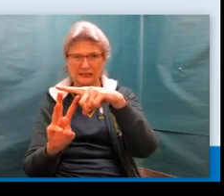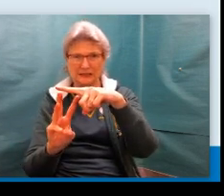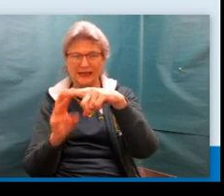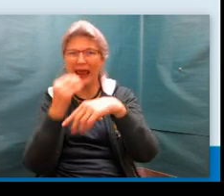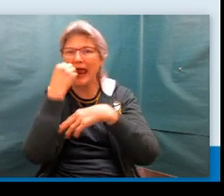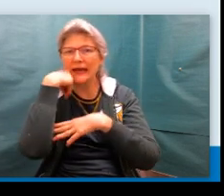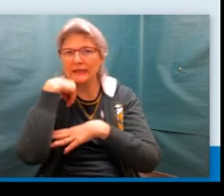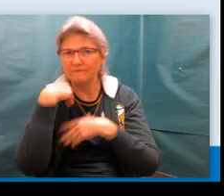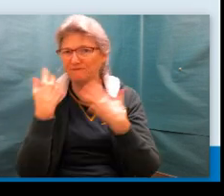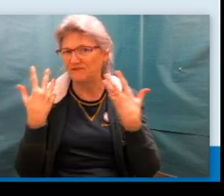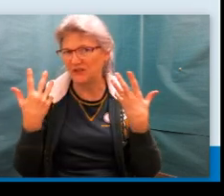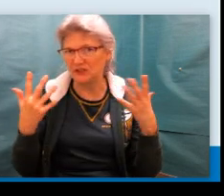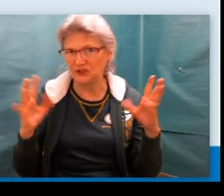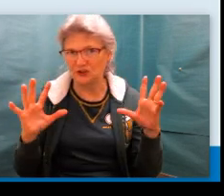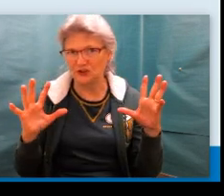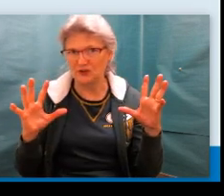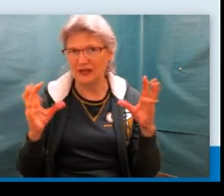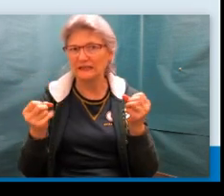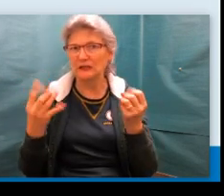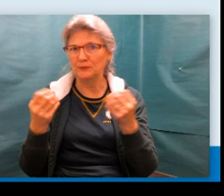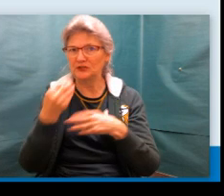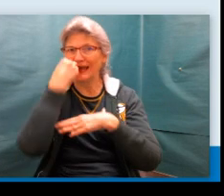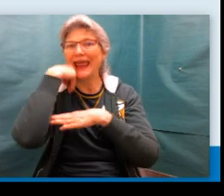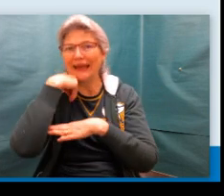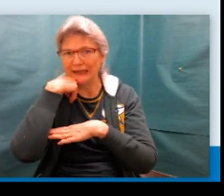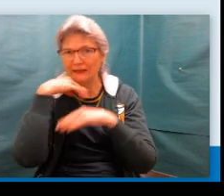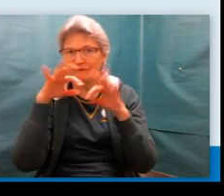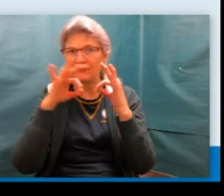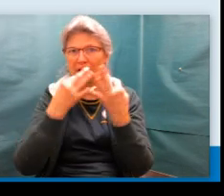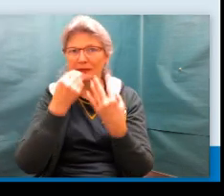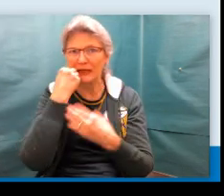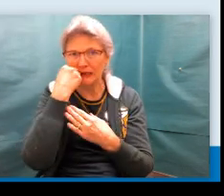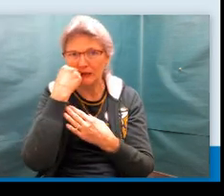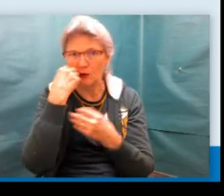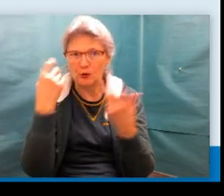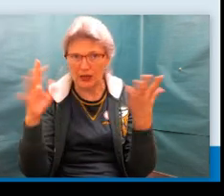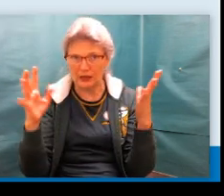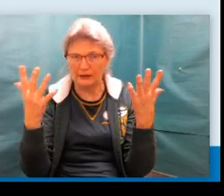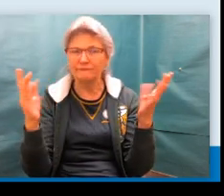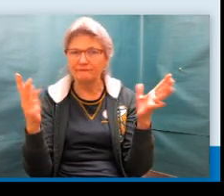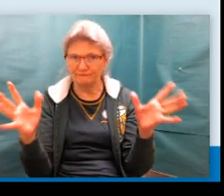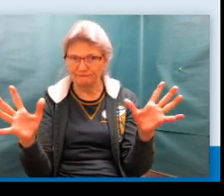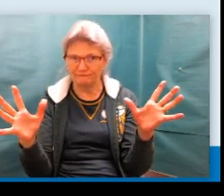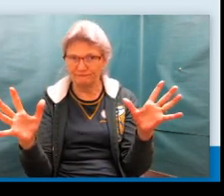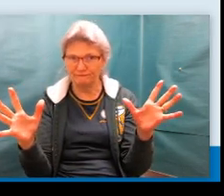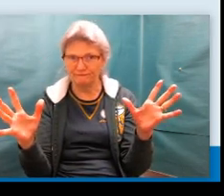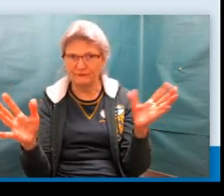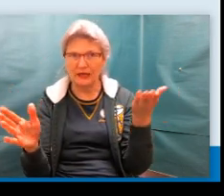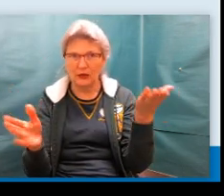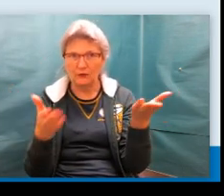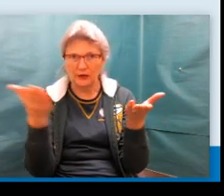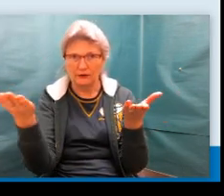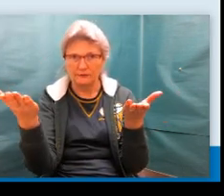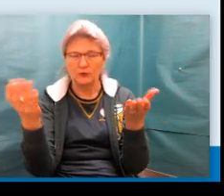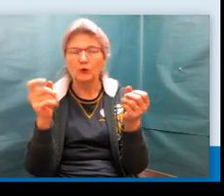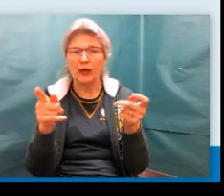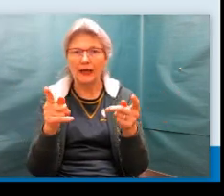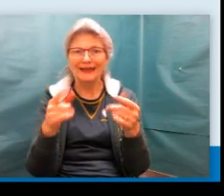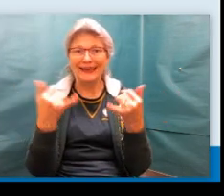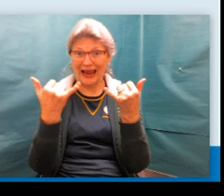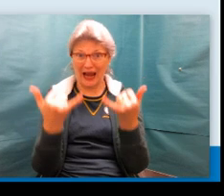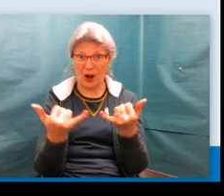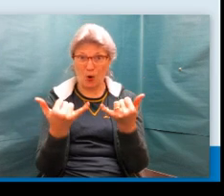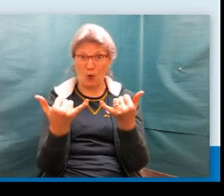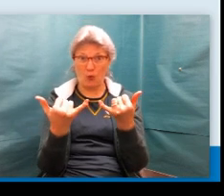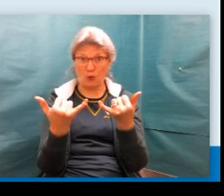1, 6, 2, 6, 3, 6. That's how much there and there. Okay, so